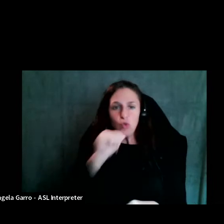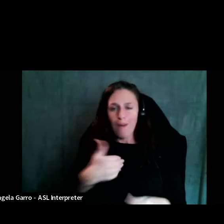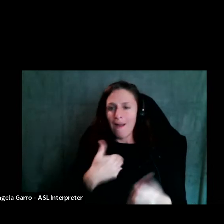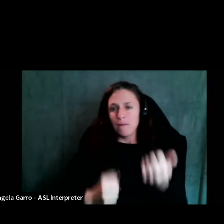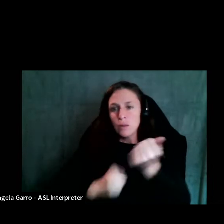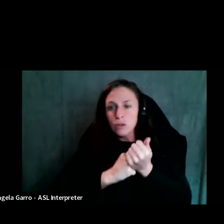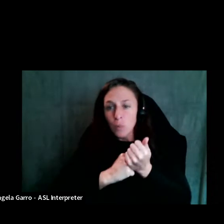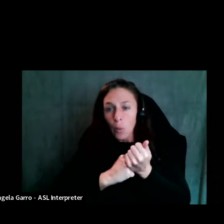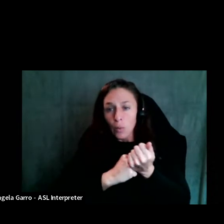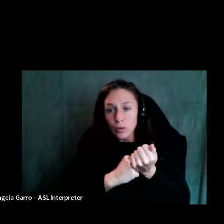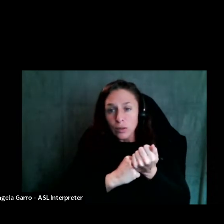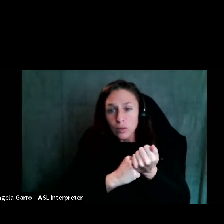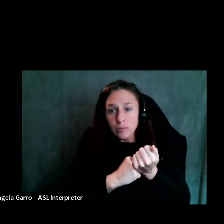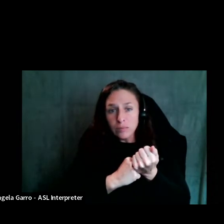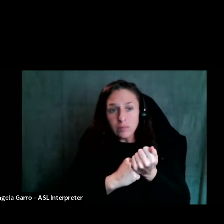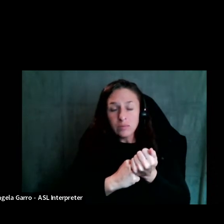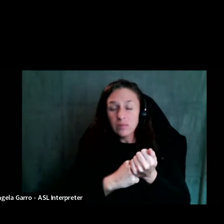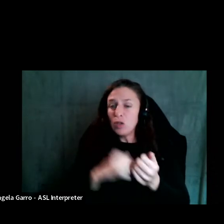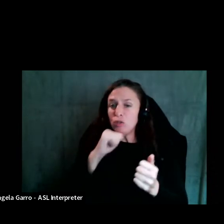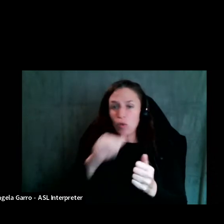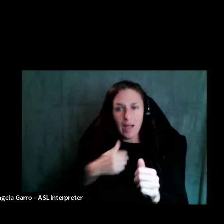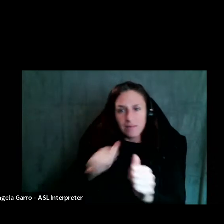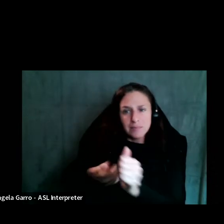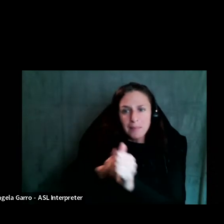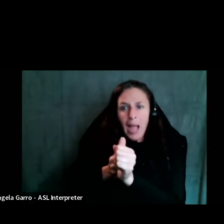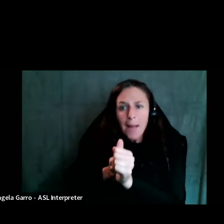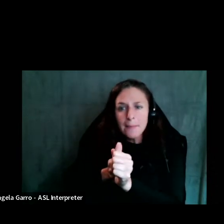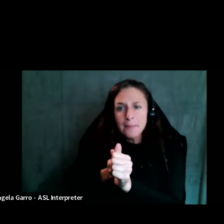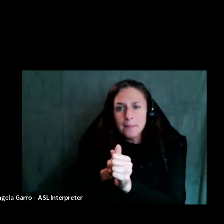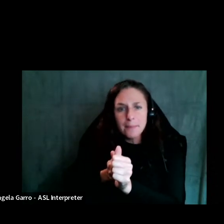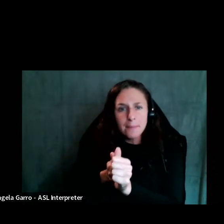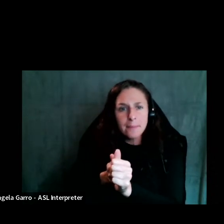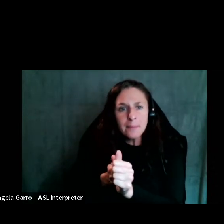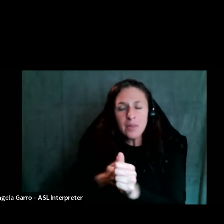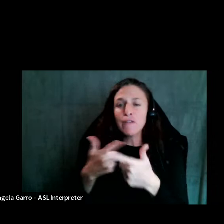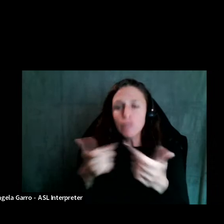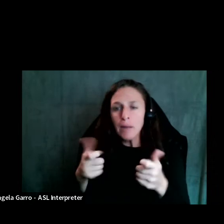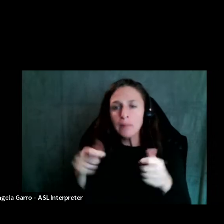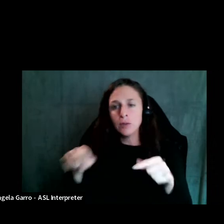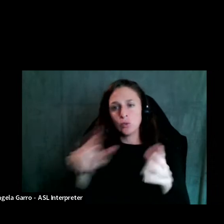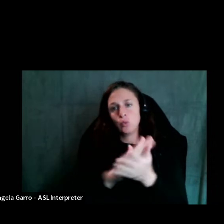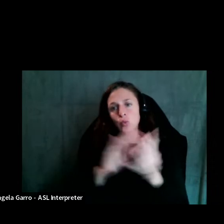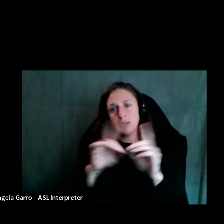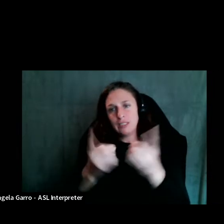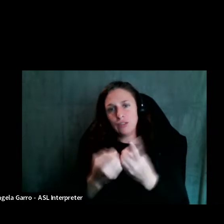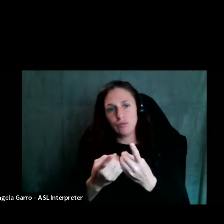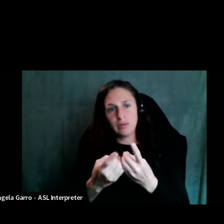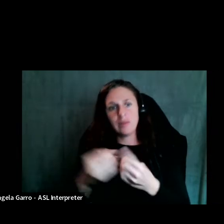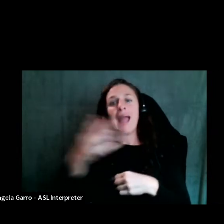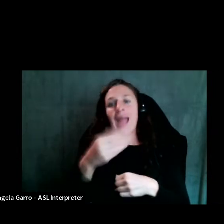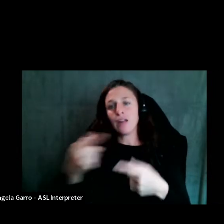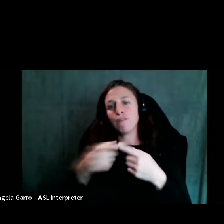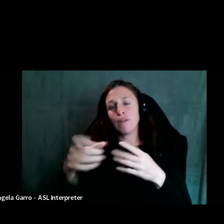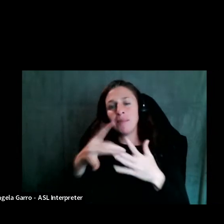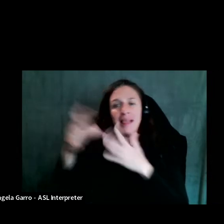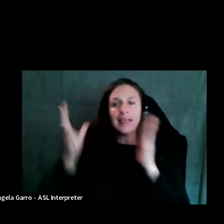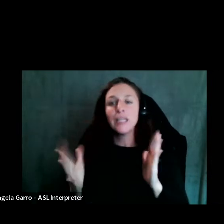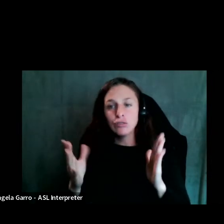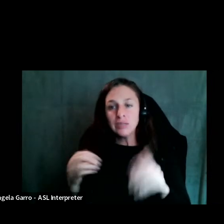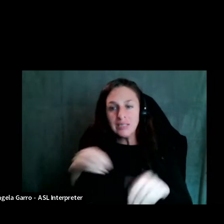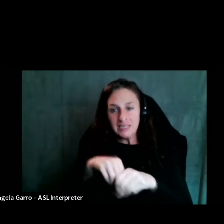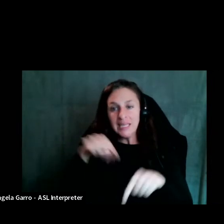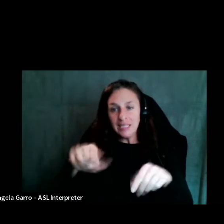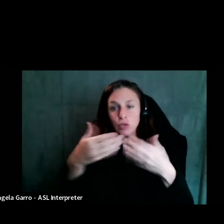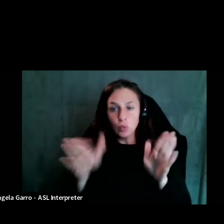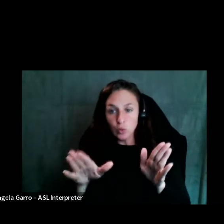support, the backing from the school district and from the leaders in this room